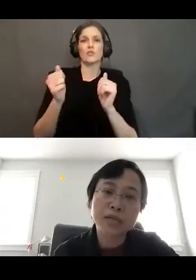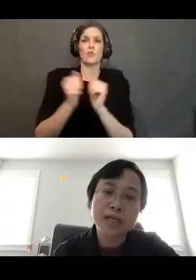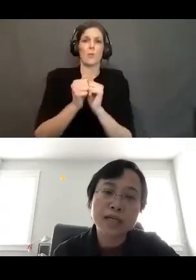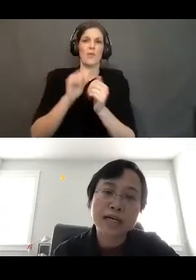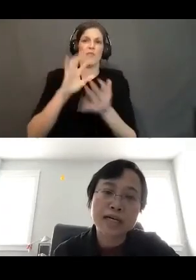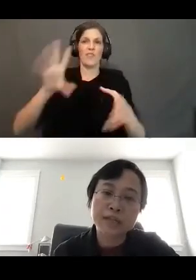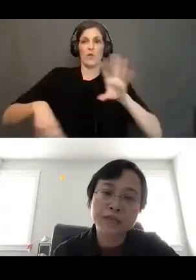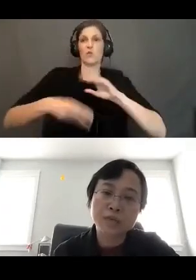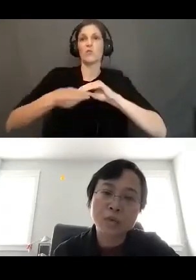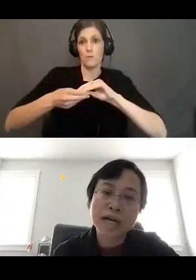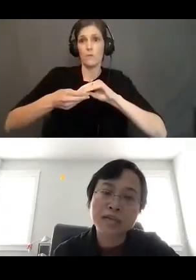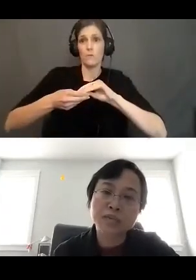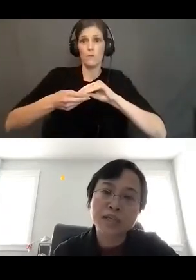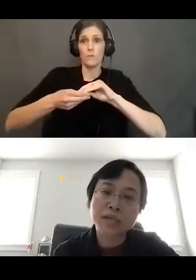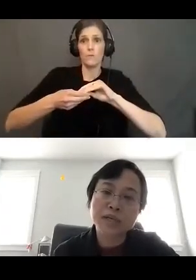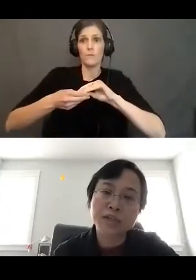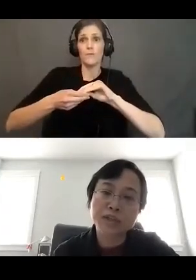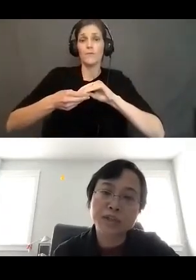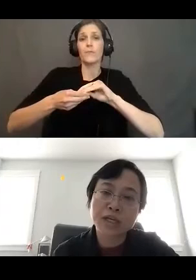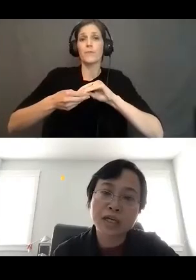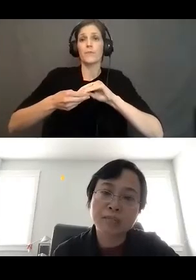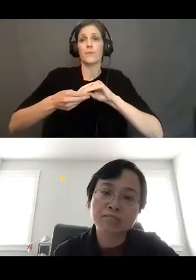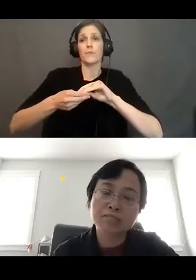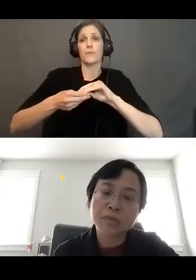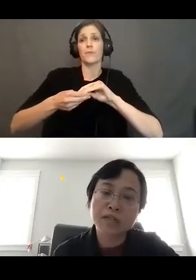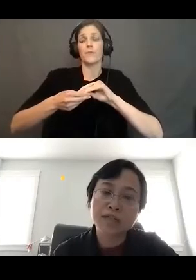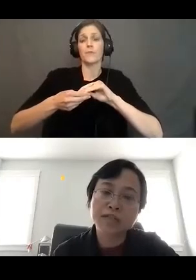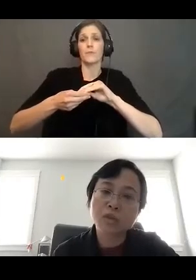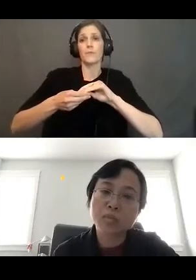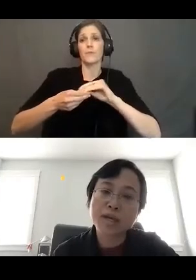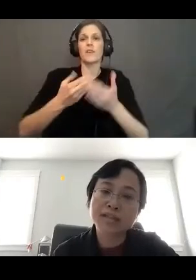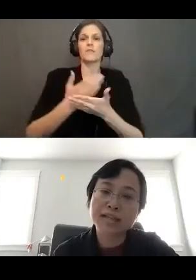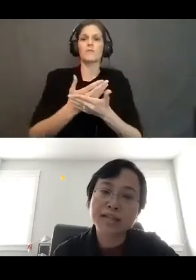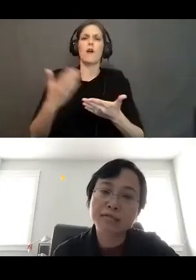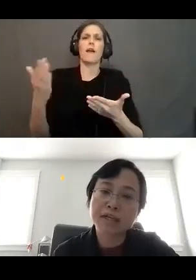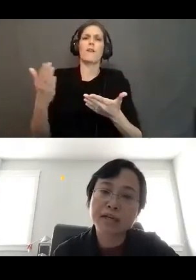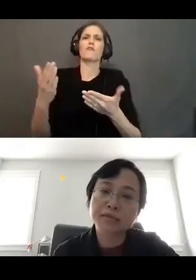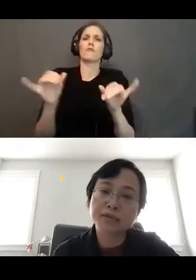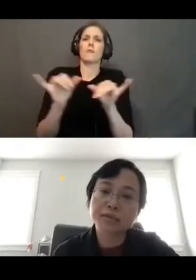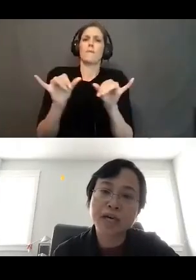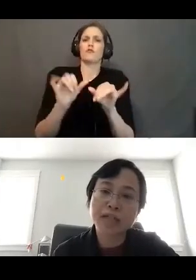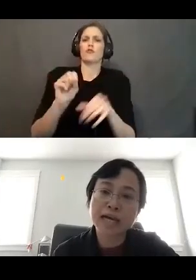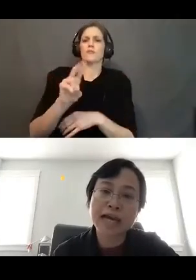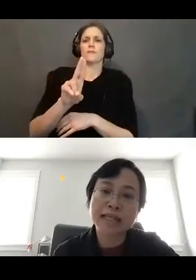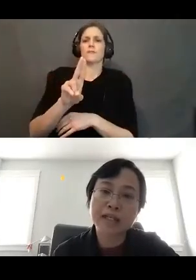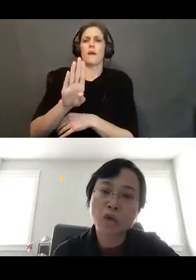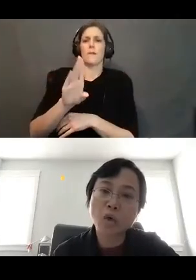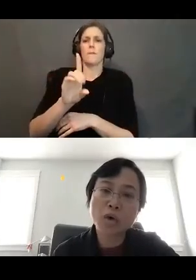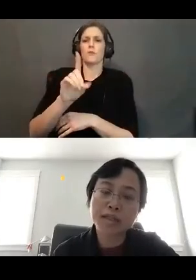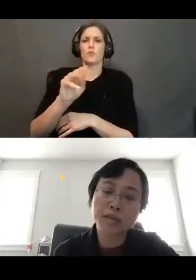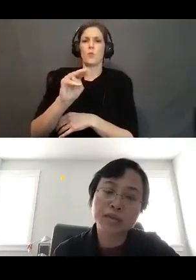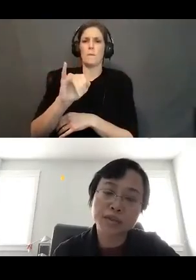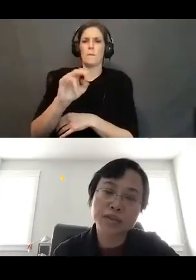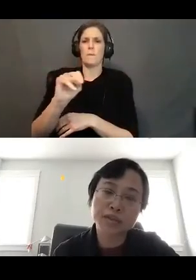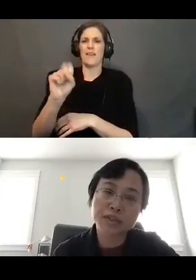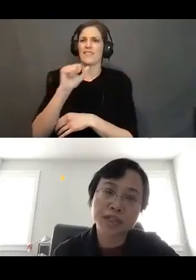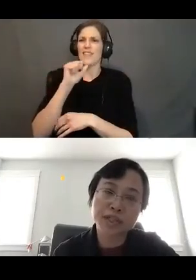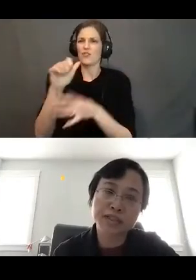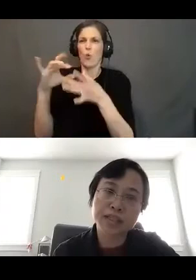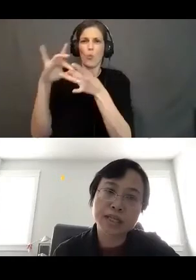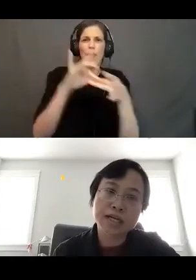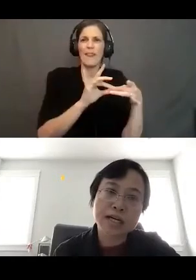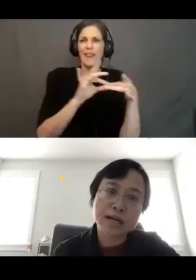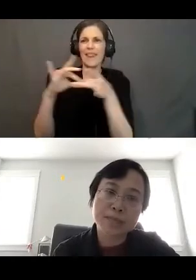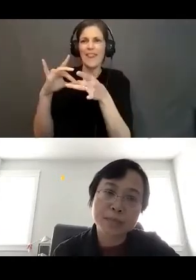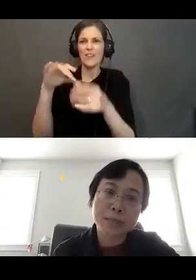total is for items that measure subdomains that do not highly correlate with each other, such as